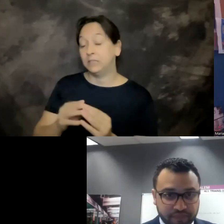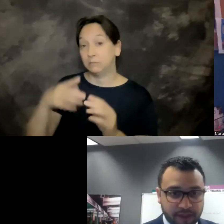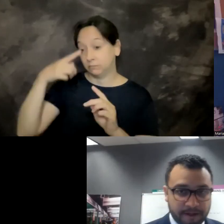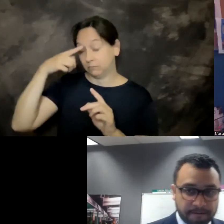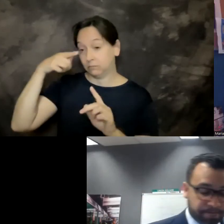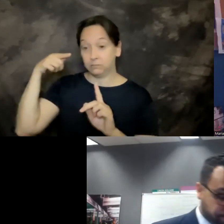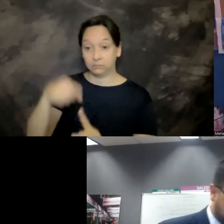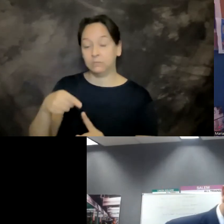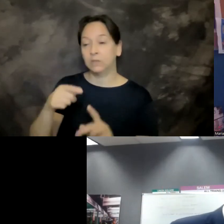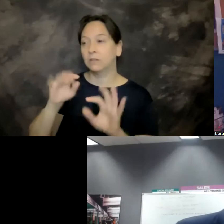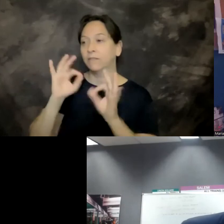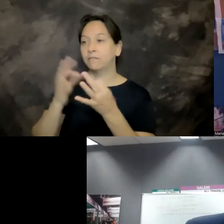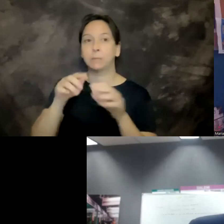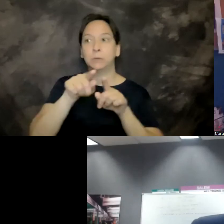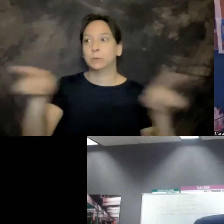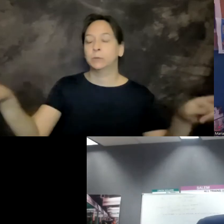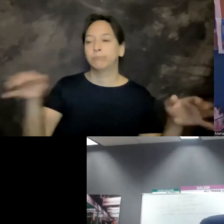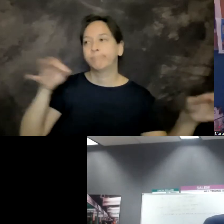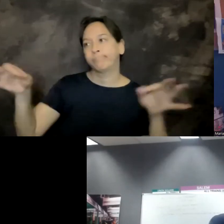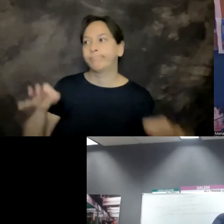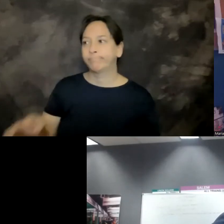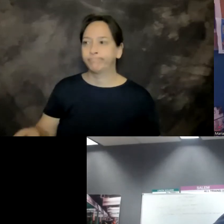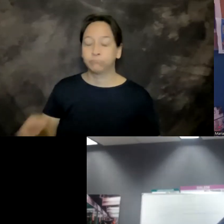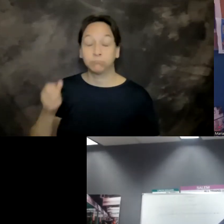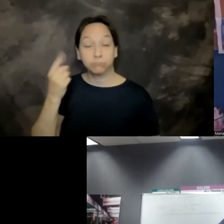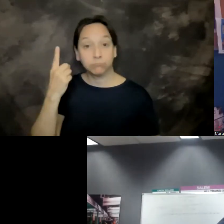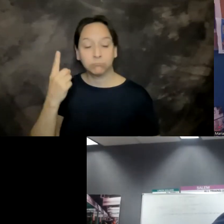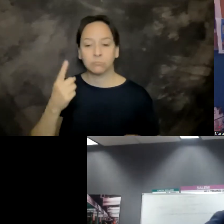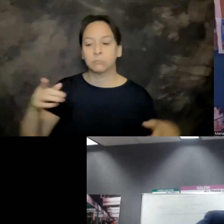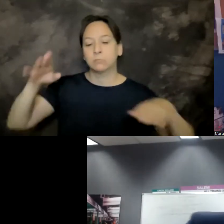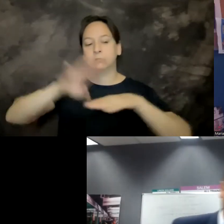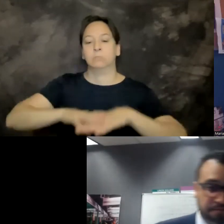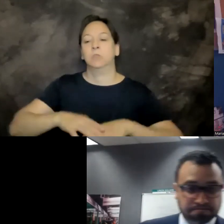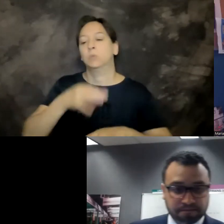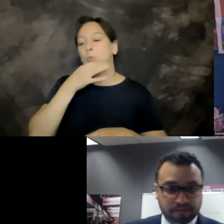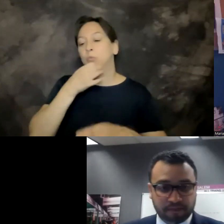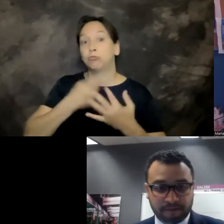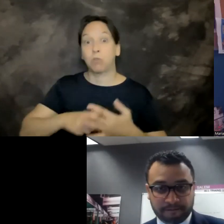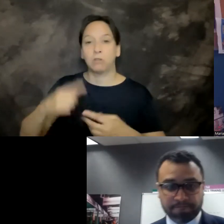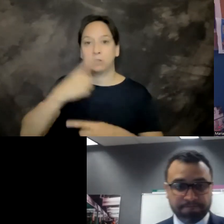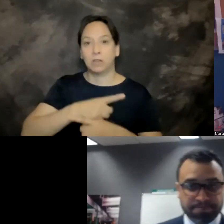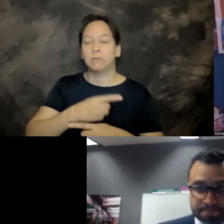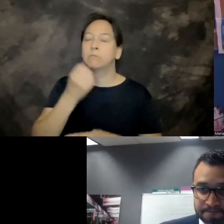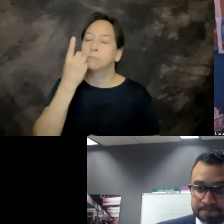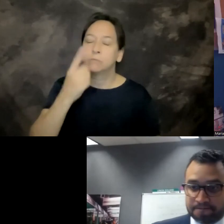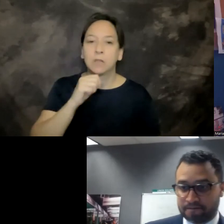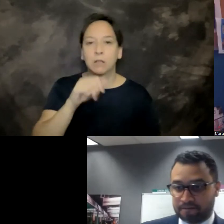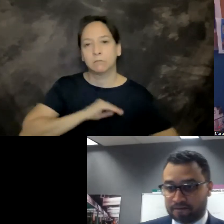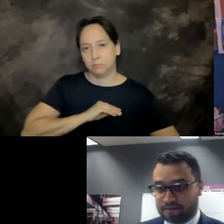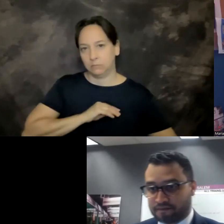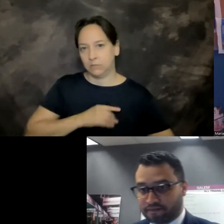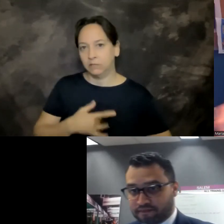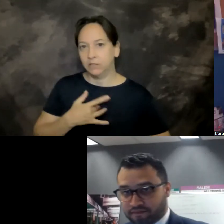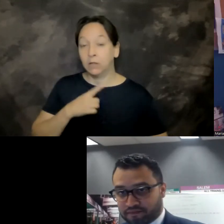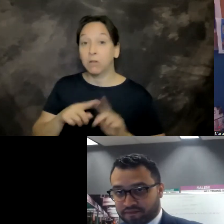as the day gets closer to the start date. So that is not a satisfactory answer, but know that the conversations are happening and that something will be